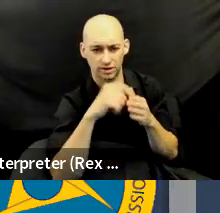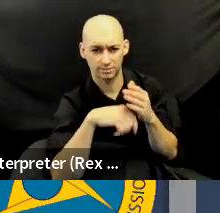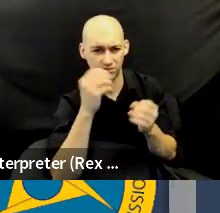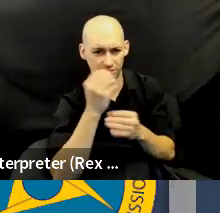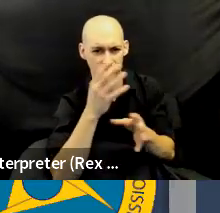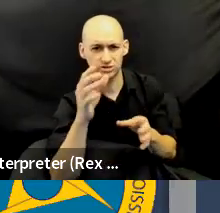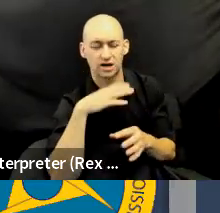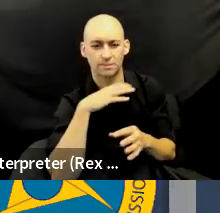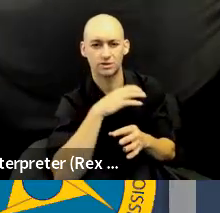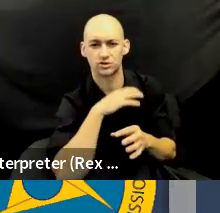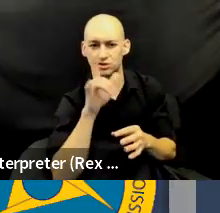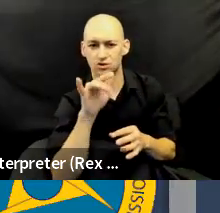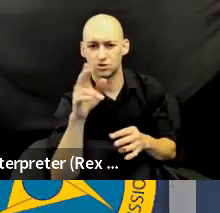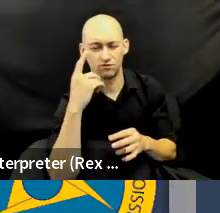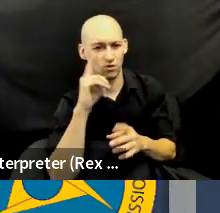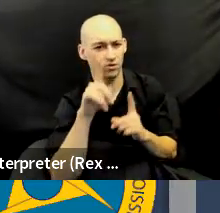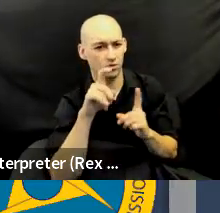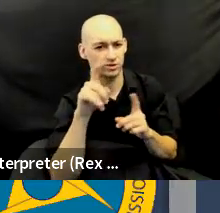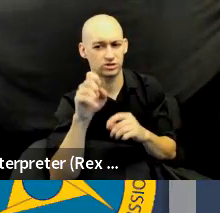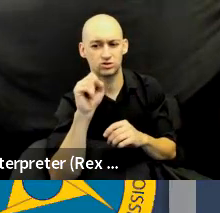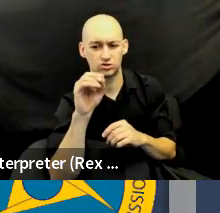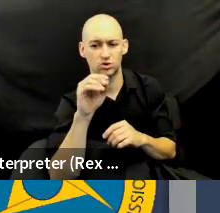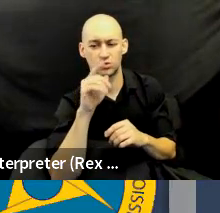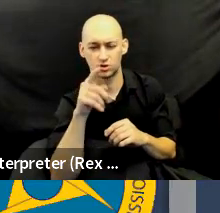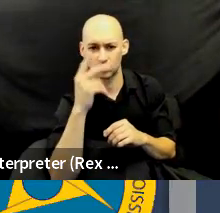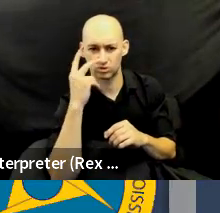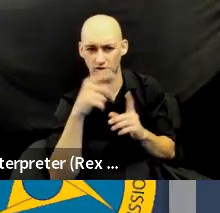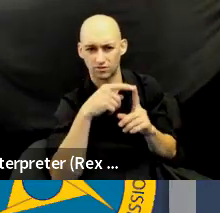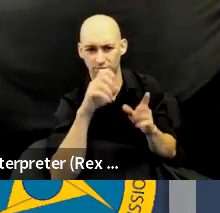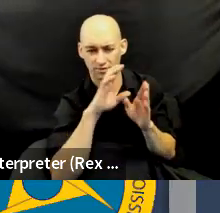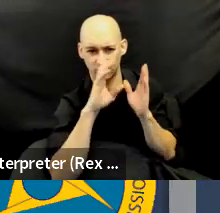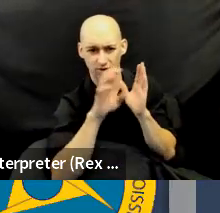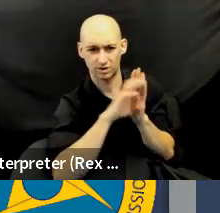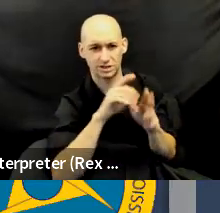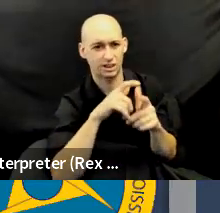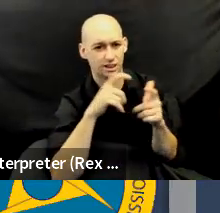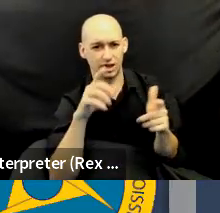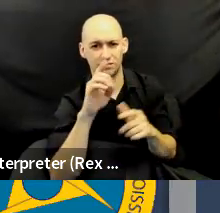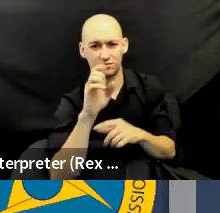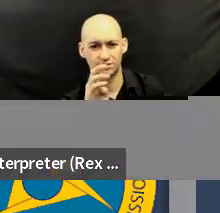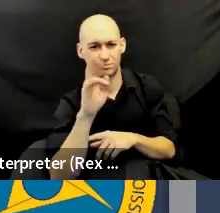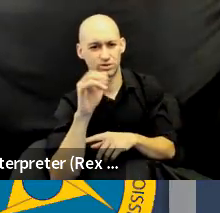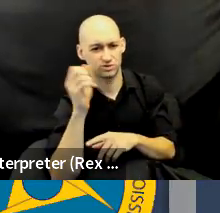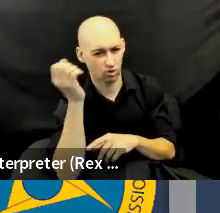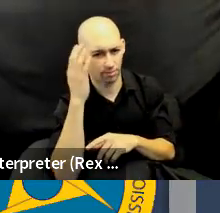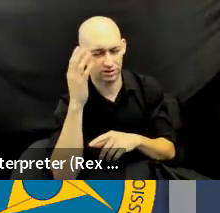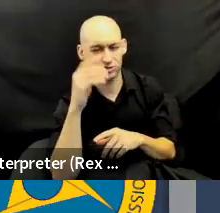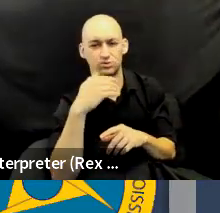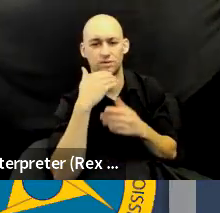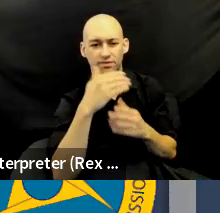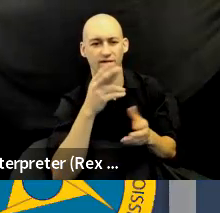Commissioner Liu for the question. So as you saw from the photos, tons of debris that required removal, and we thank the